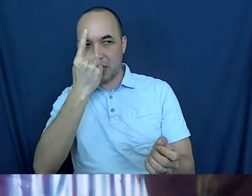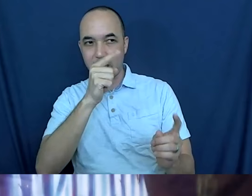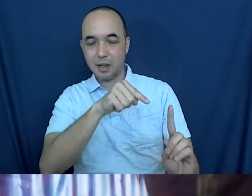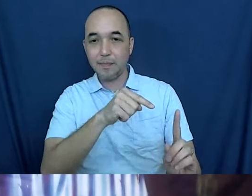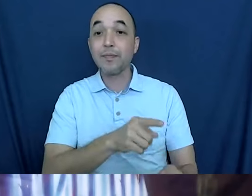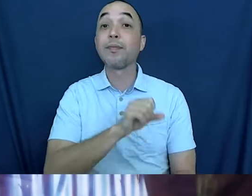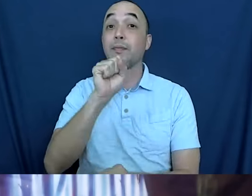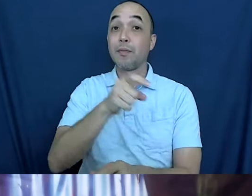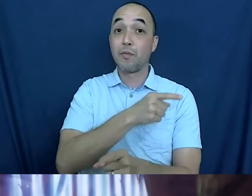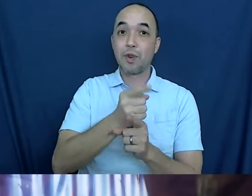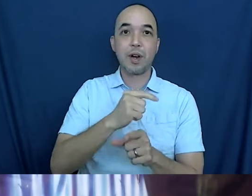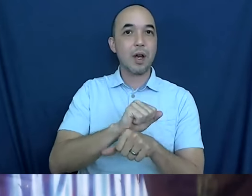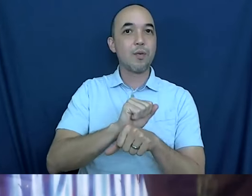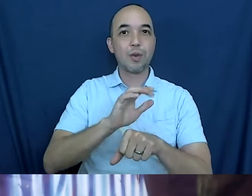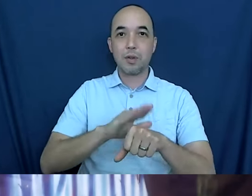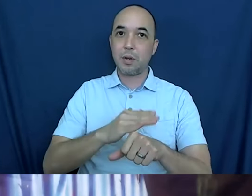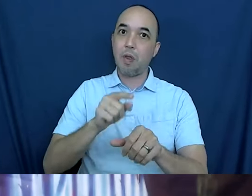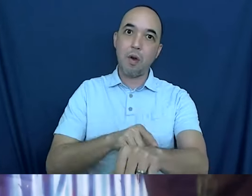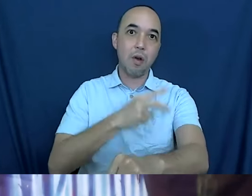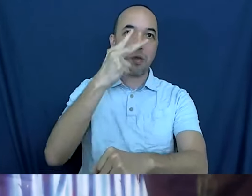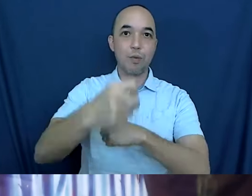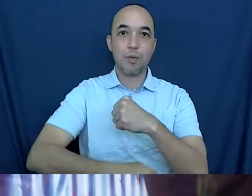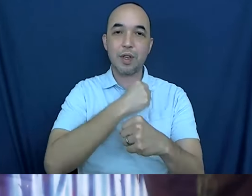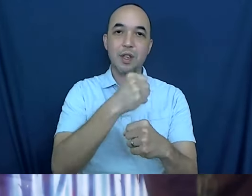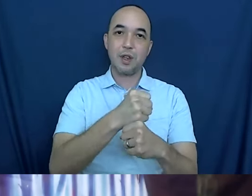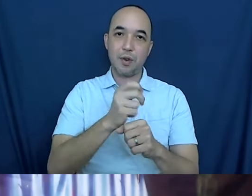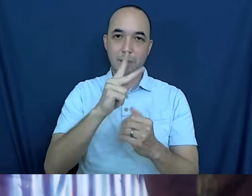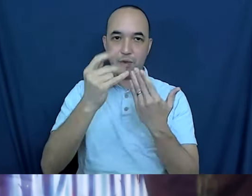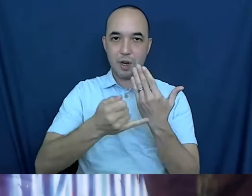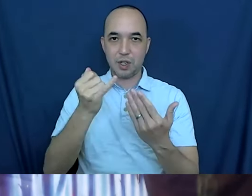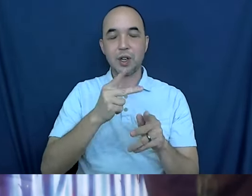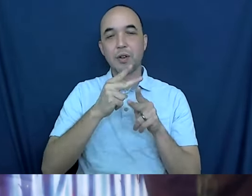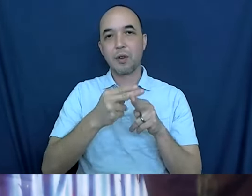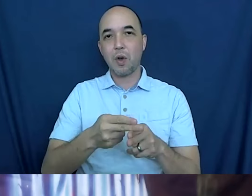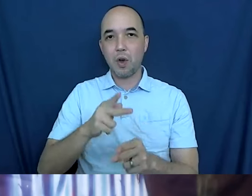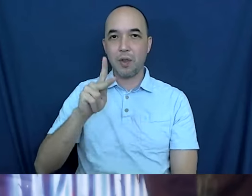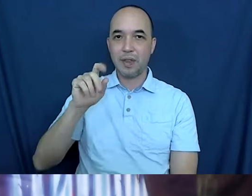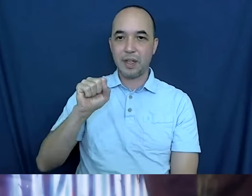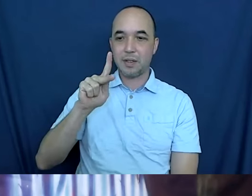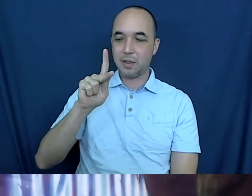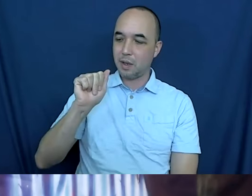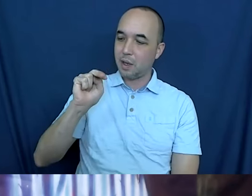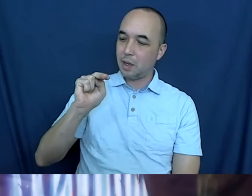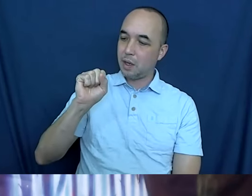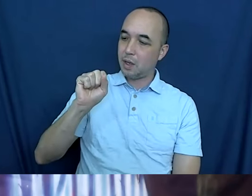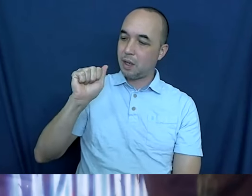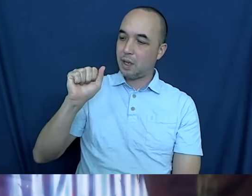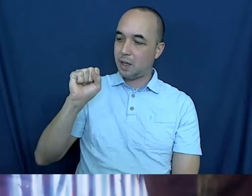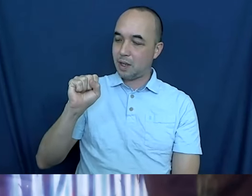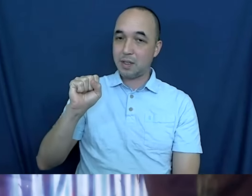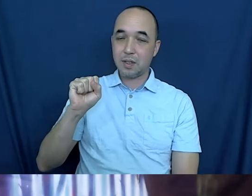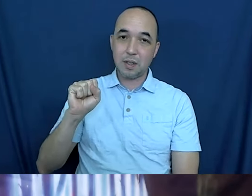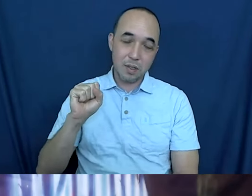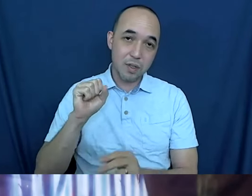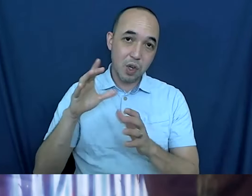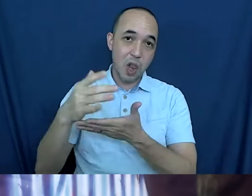I worked on a very long, it was a 3-year project called the Kansas Collection for an immersive theater company in LA called the Speakeasy